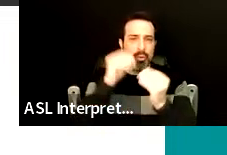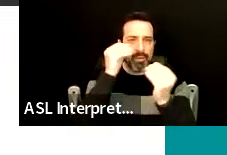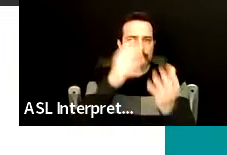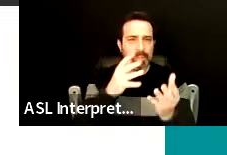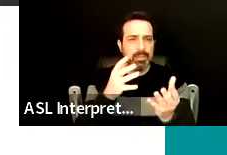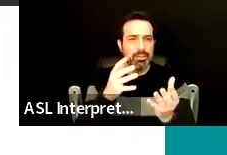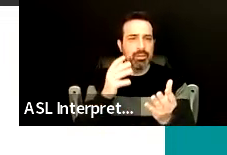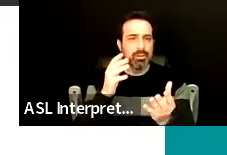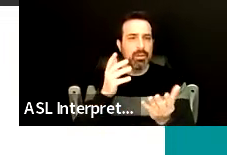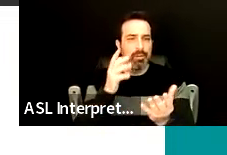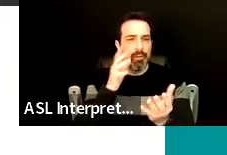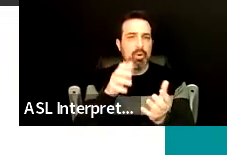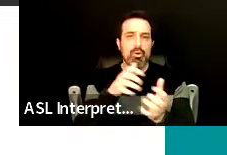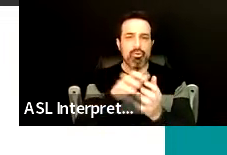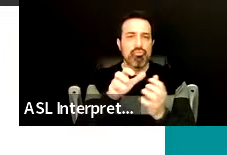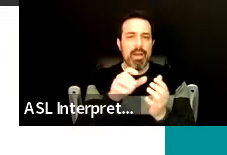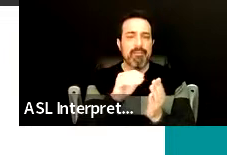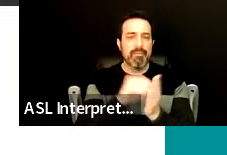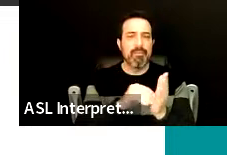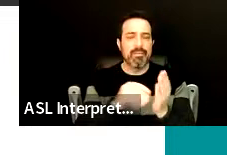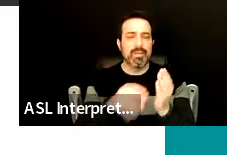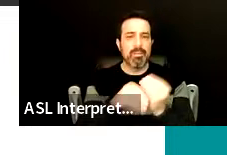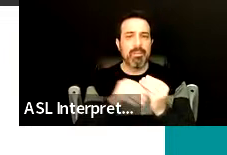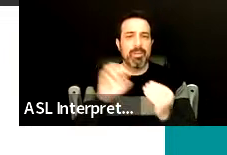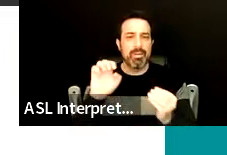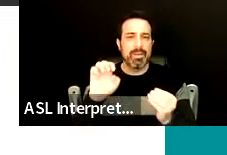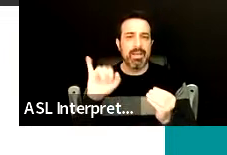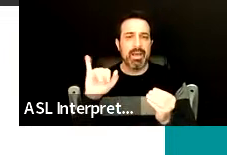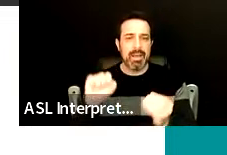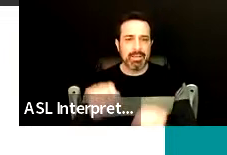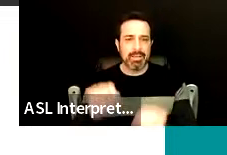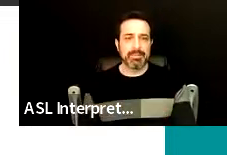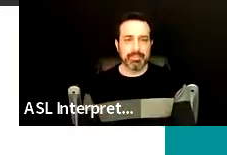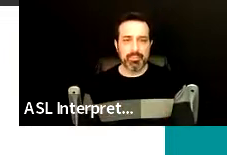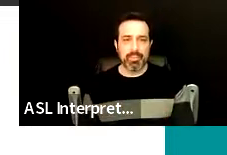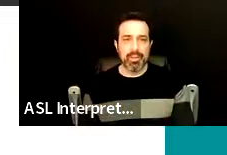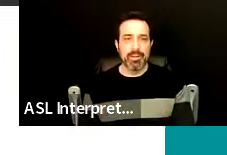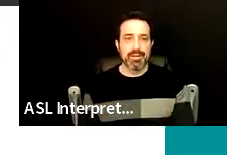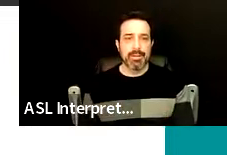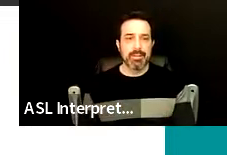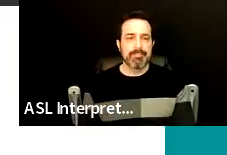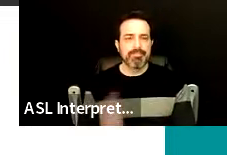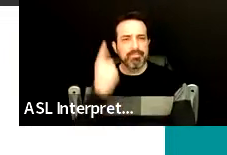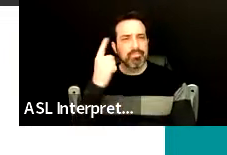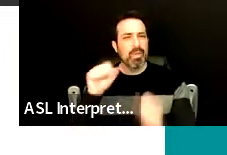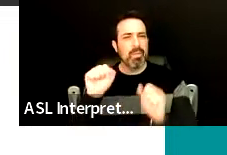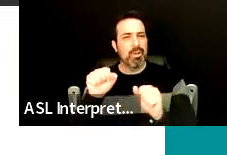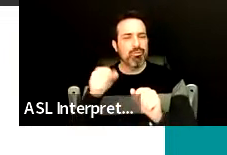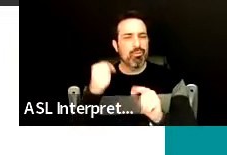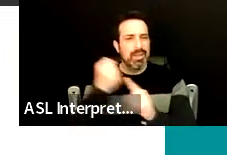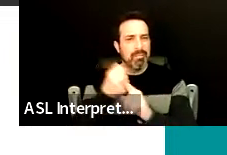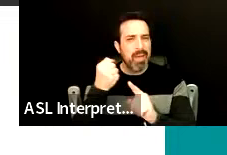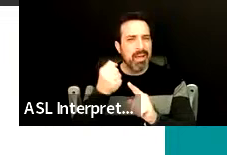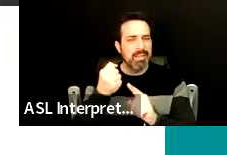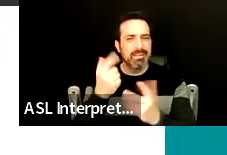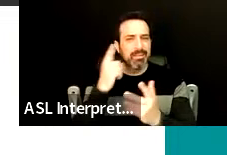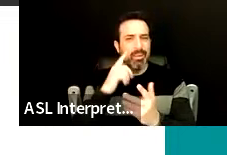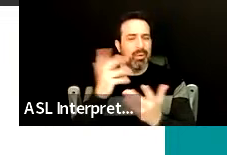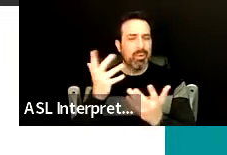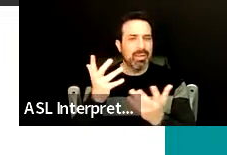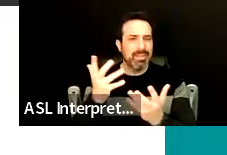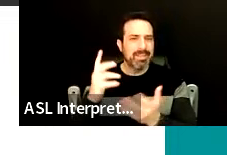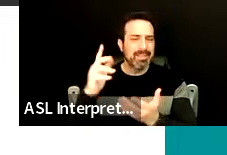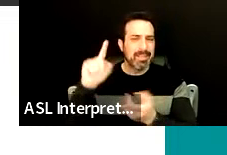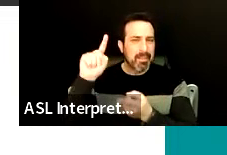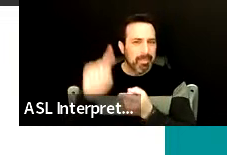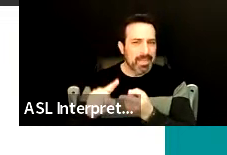draft supplemental EIS. To understand potential impacts, benefits, and mitigation, providing